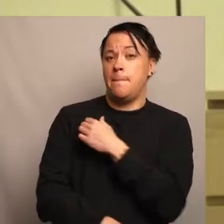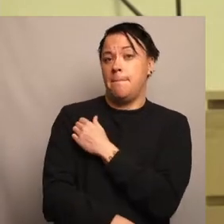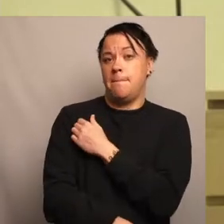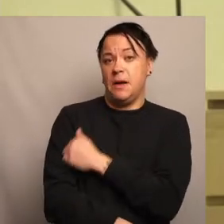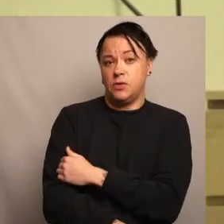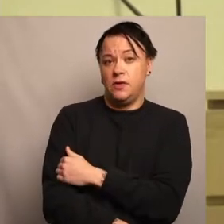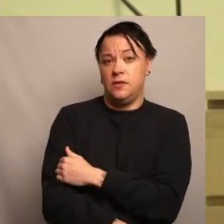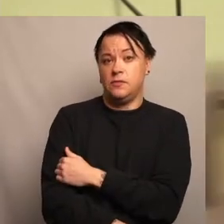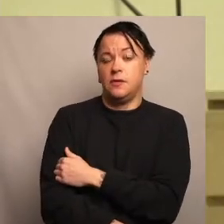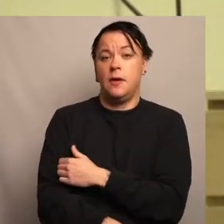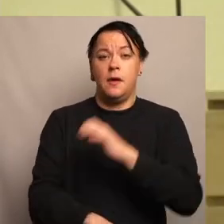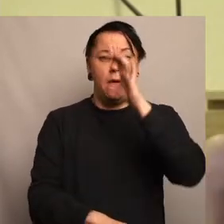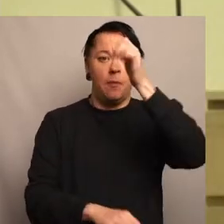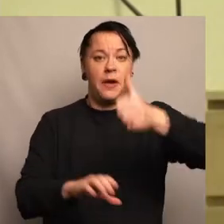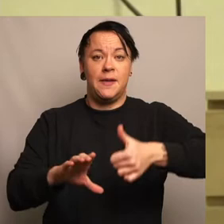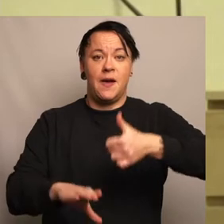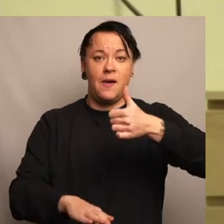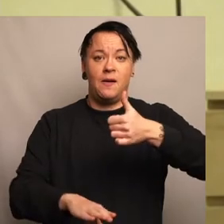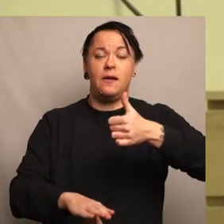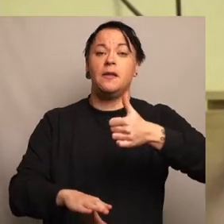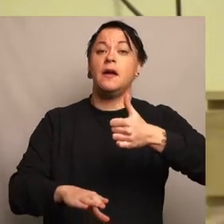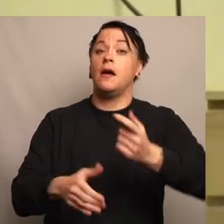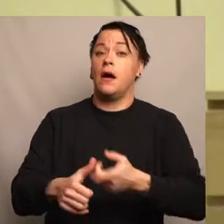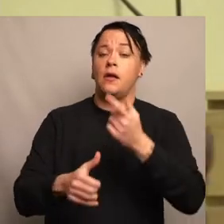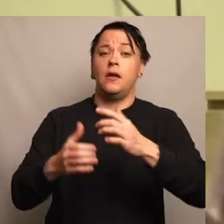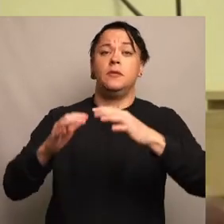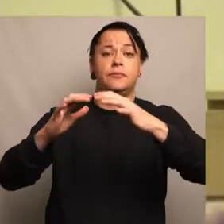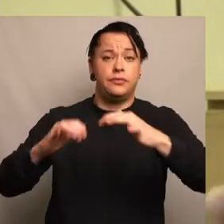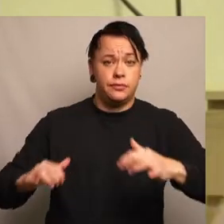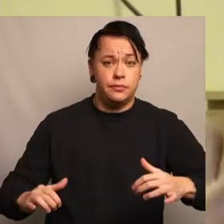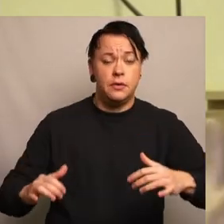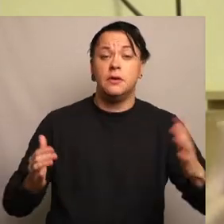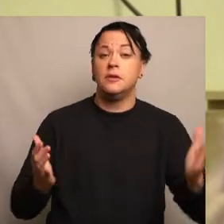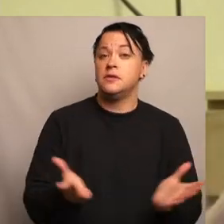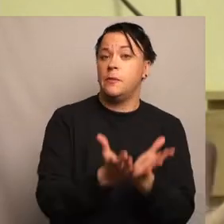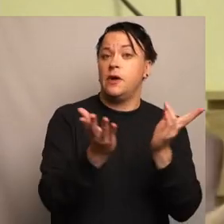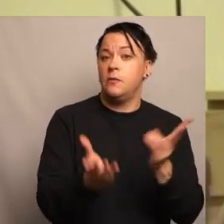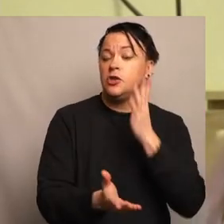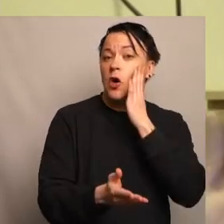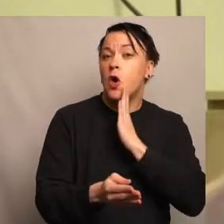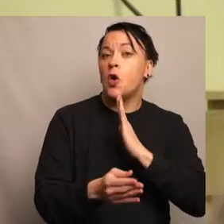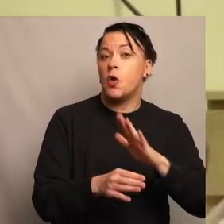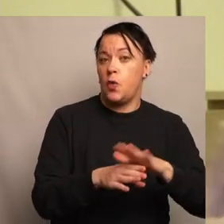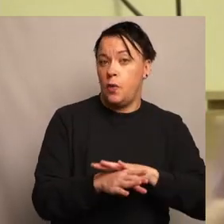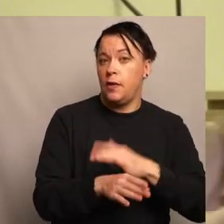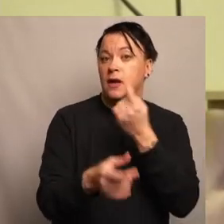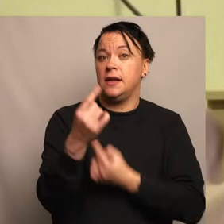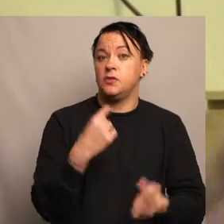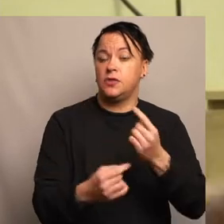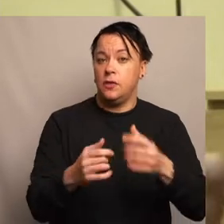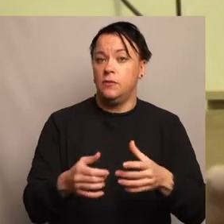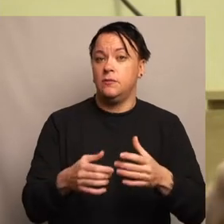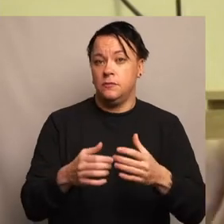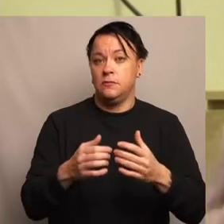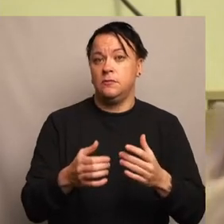patriarchy that's also taking place alongside a racial discussion. So in that sense, I do think that the trans body, of course, and the non-binary body is